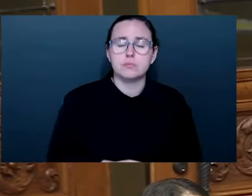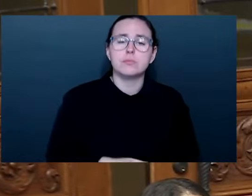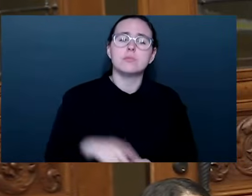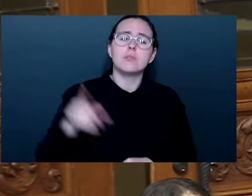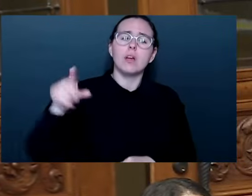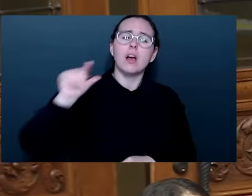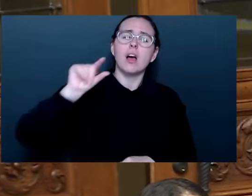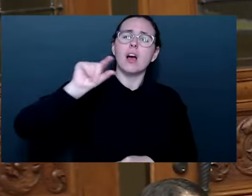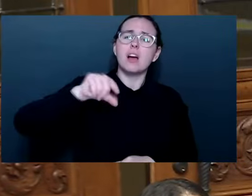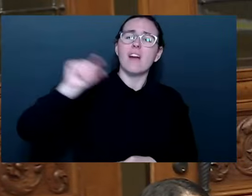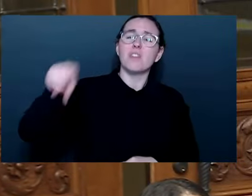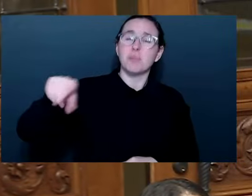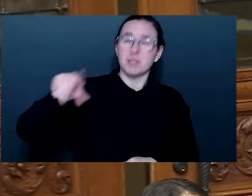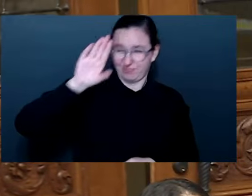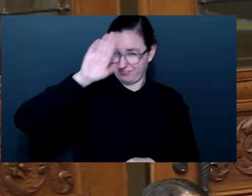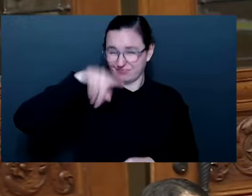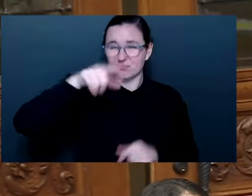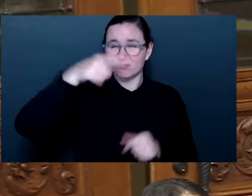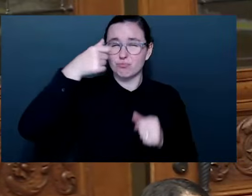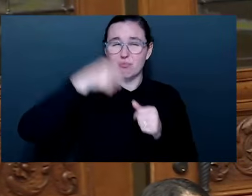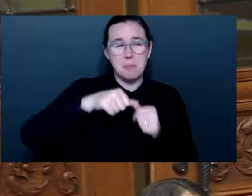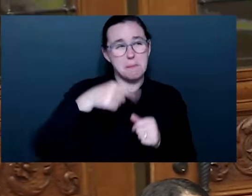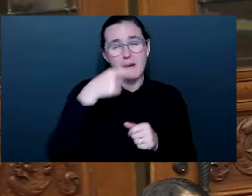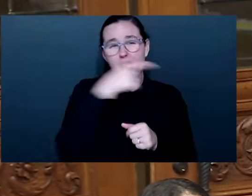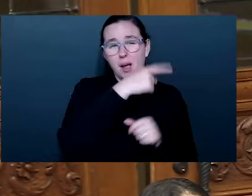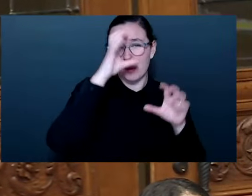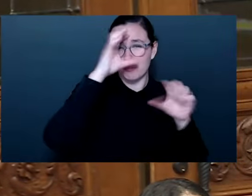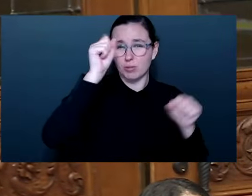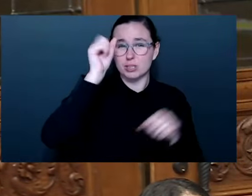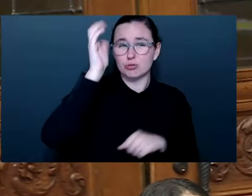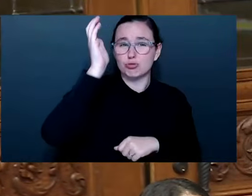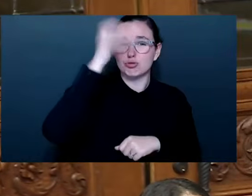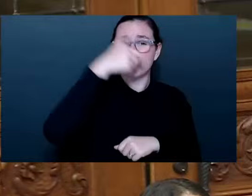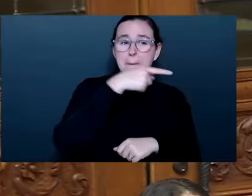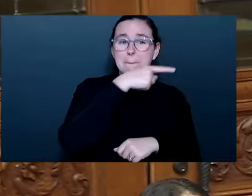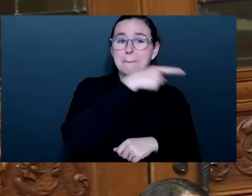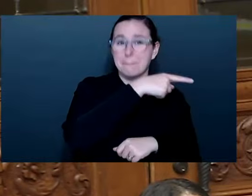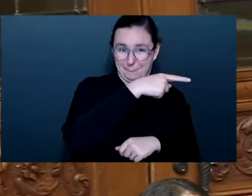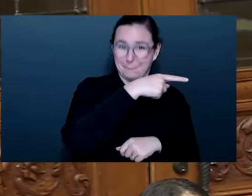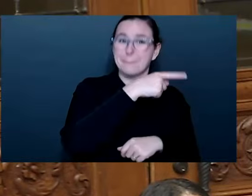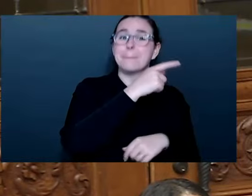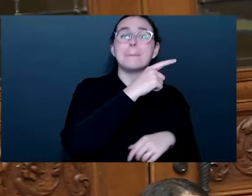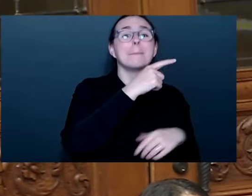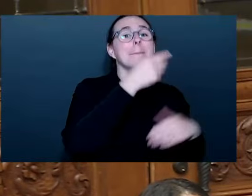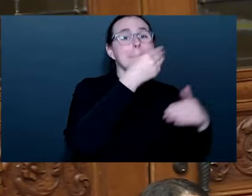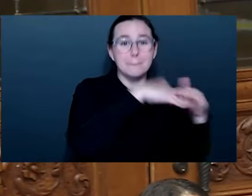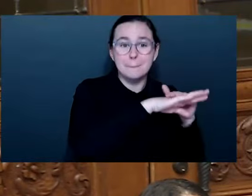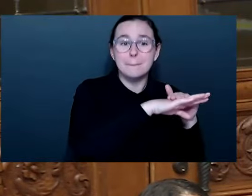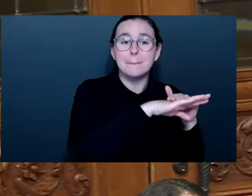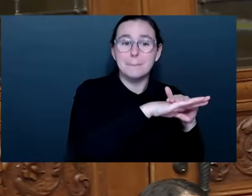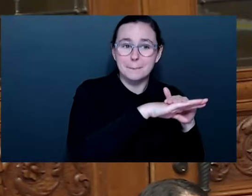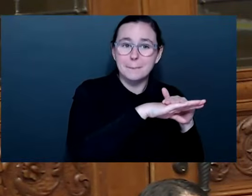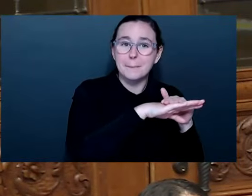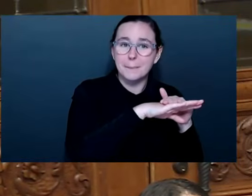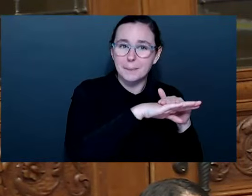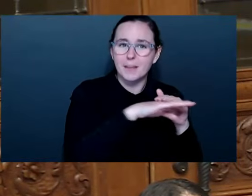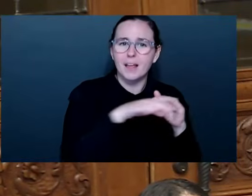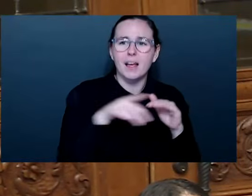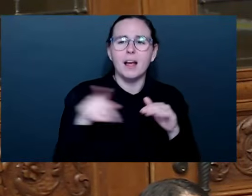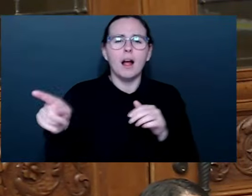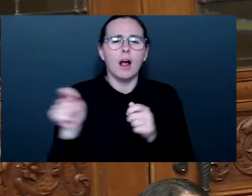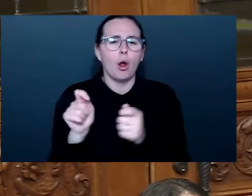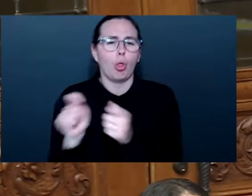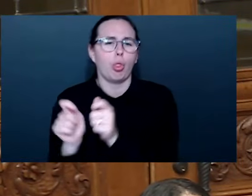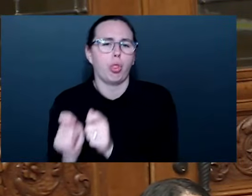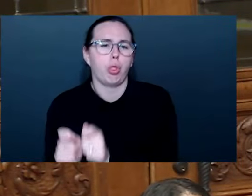consolidate power in the Cabinet and Premier's office, short-circuit environmental assessments, and fast-track mining and energy projects, all to respond to threats